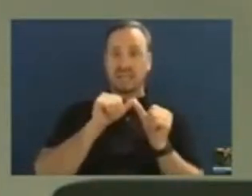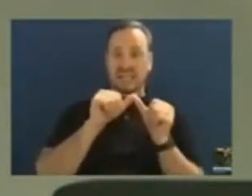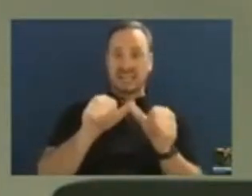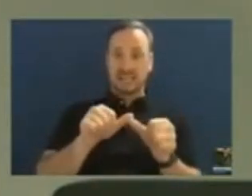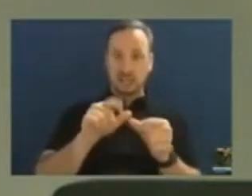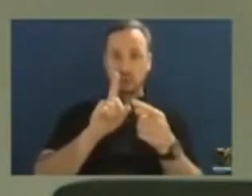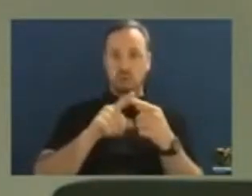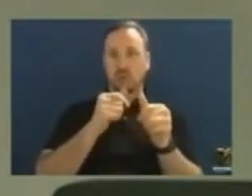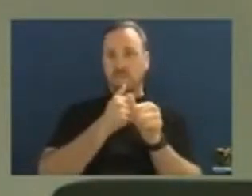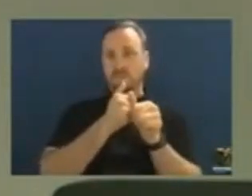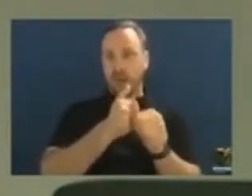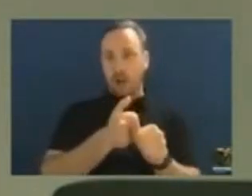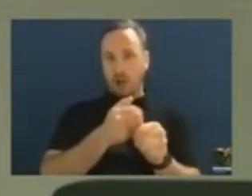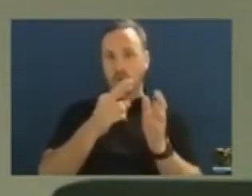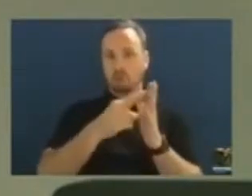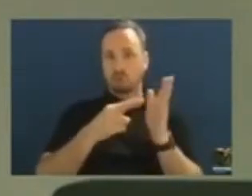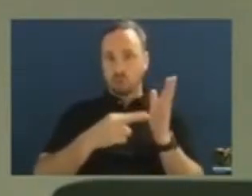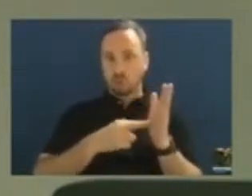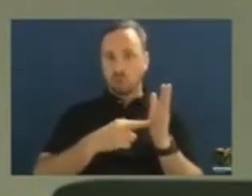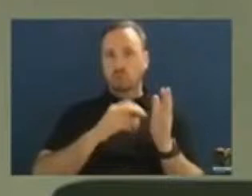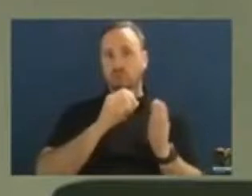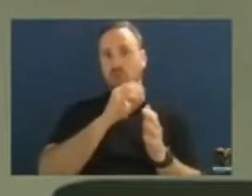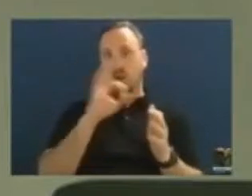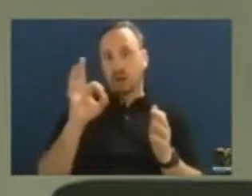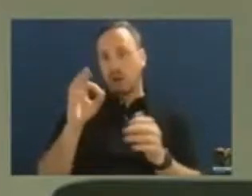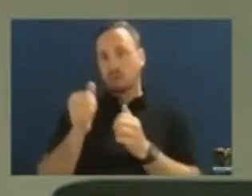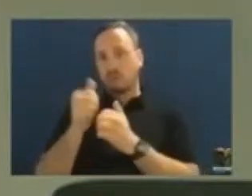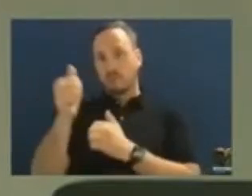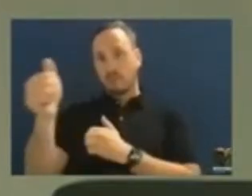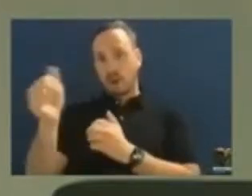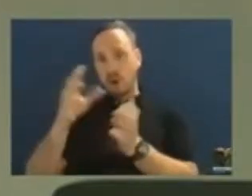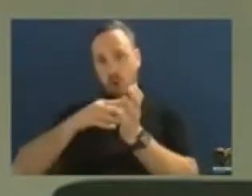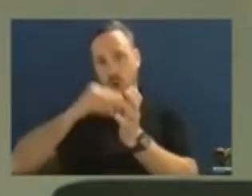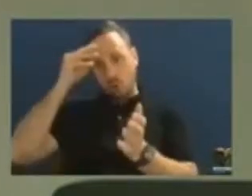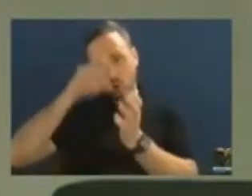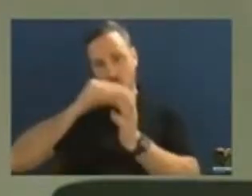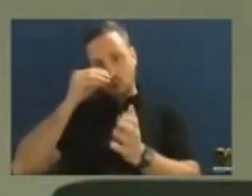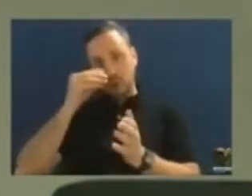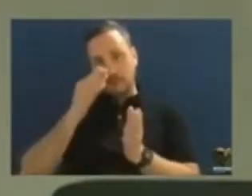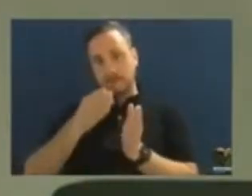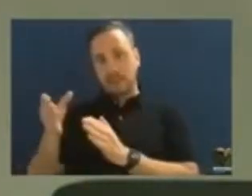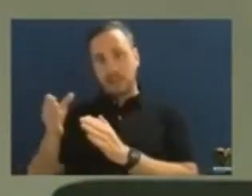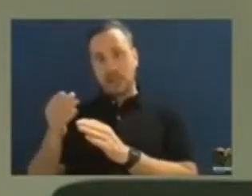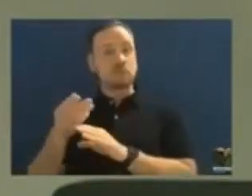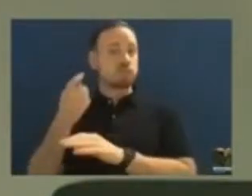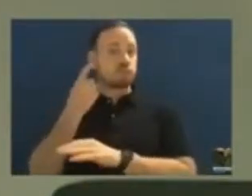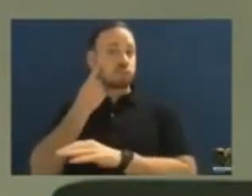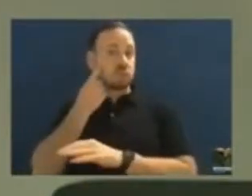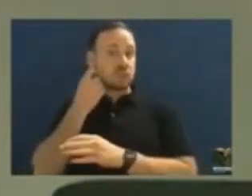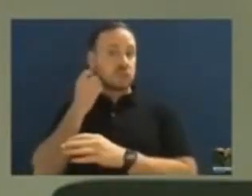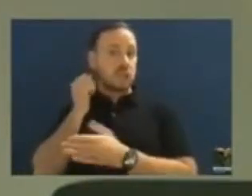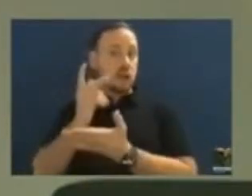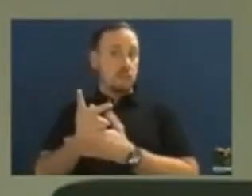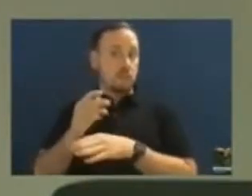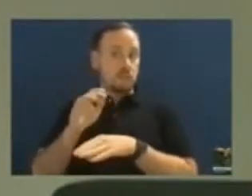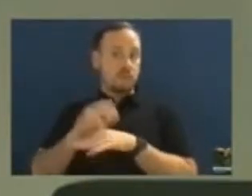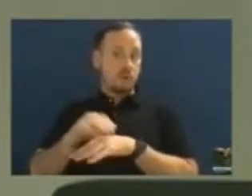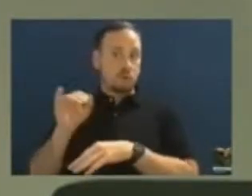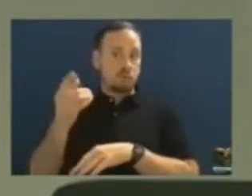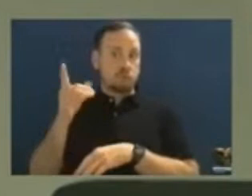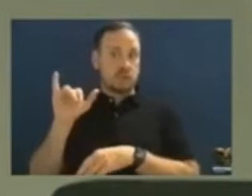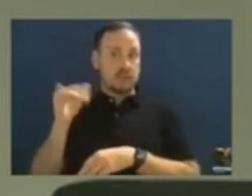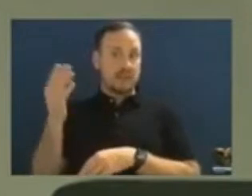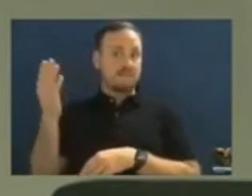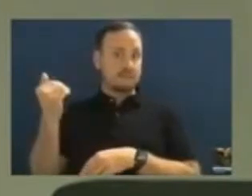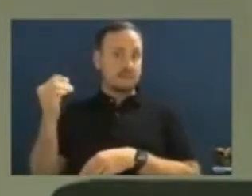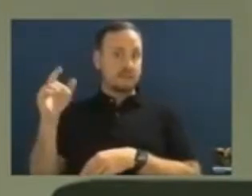guidelines of the remote learning plan previously approved by this board on July 15th,